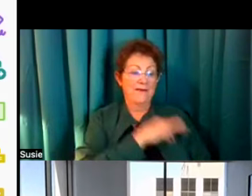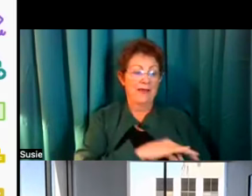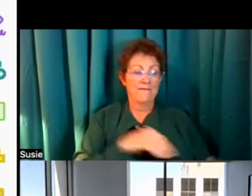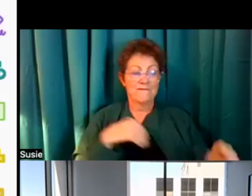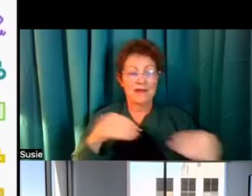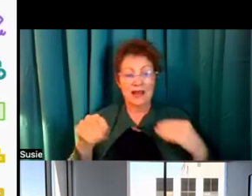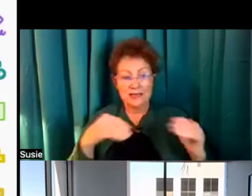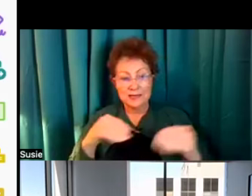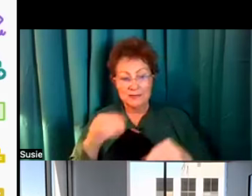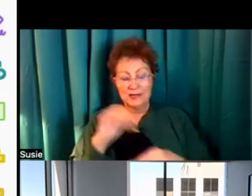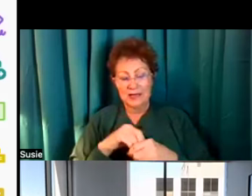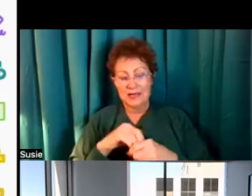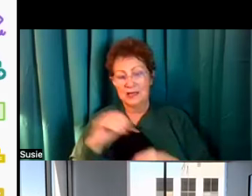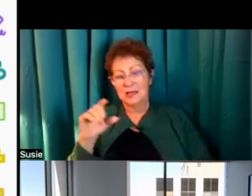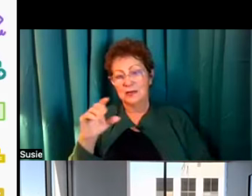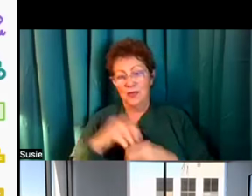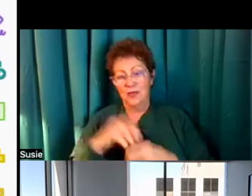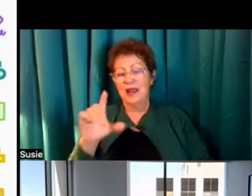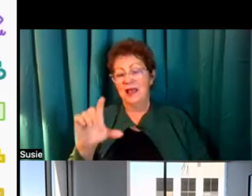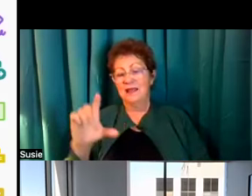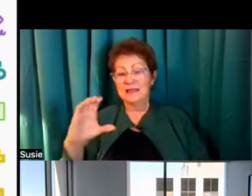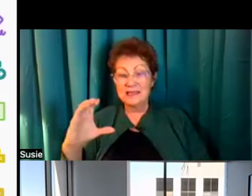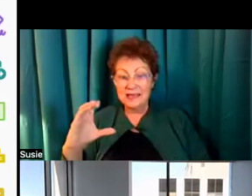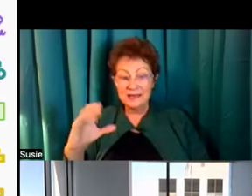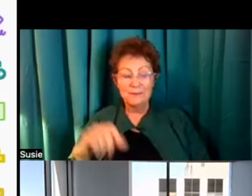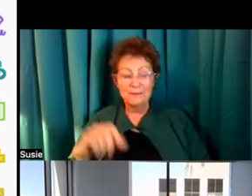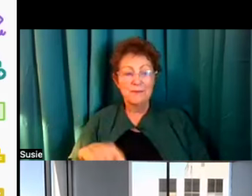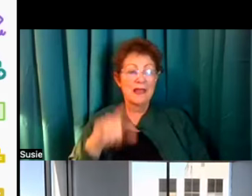of the LLC. The